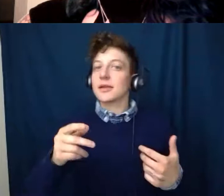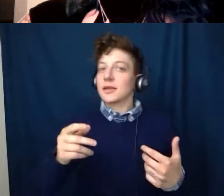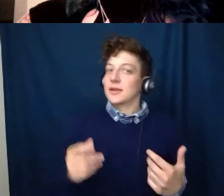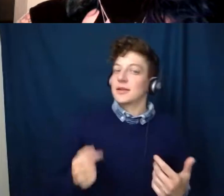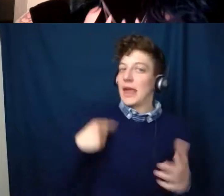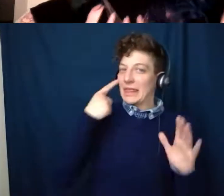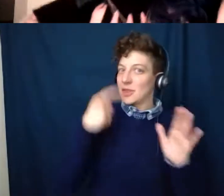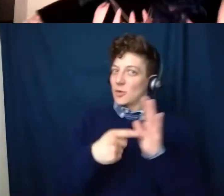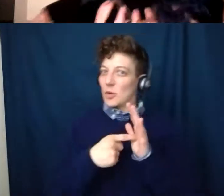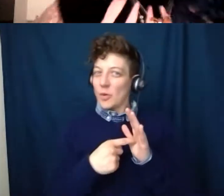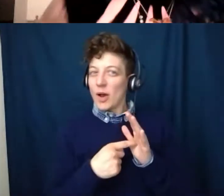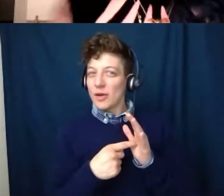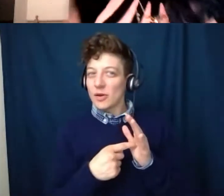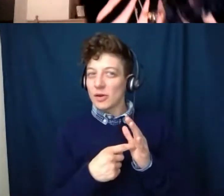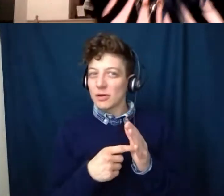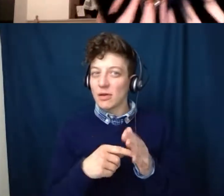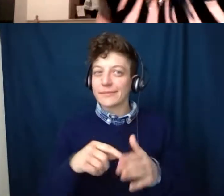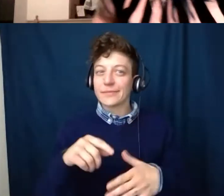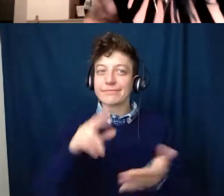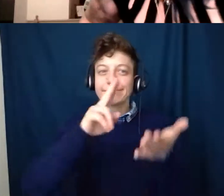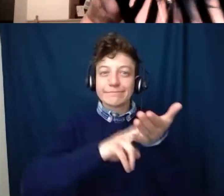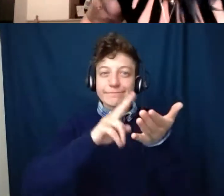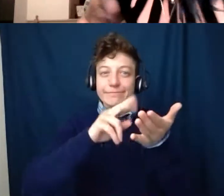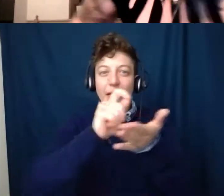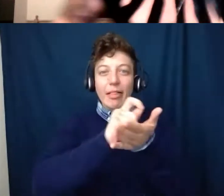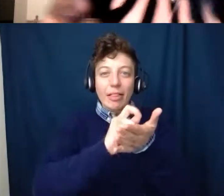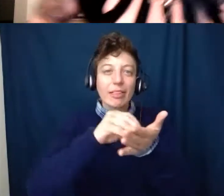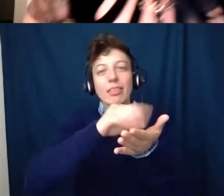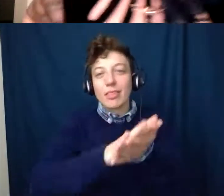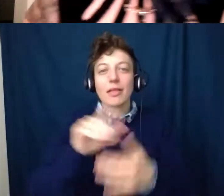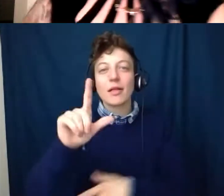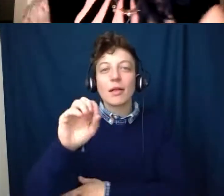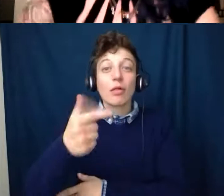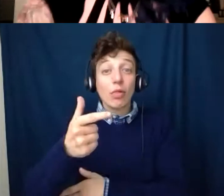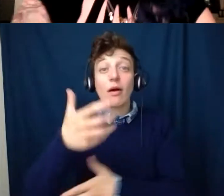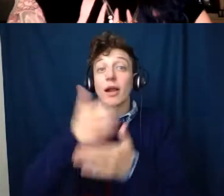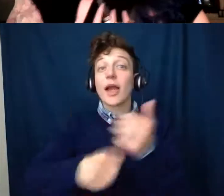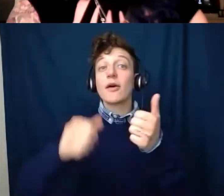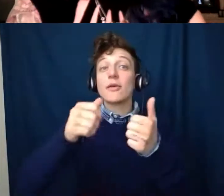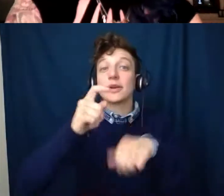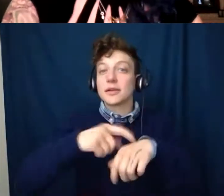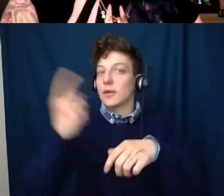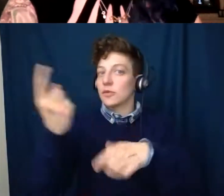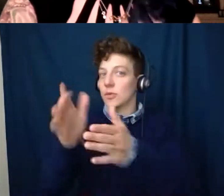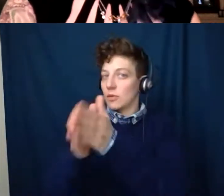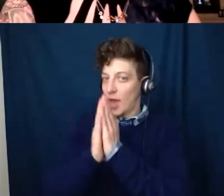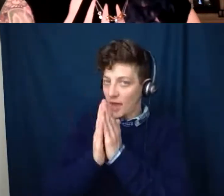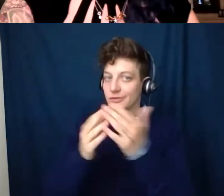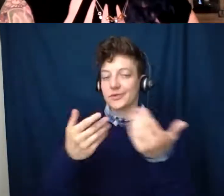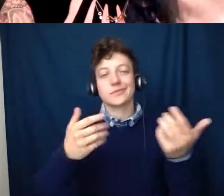they're actually required to log every time someone asks about it to kind of show, some sort of